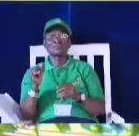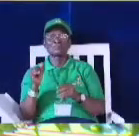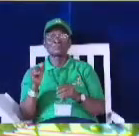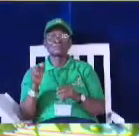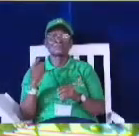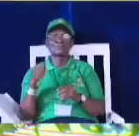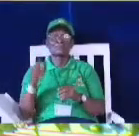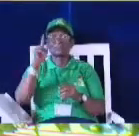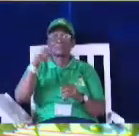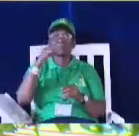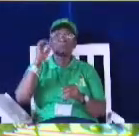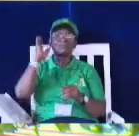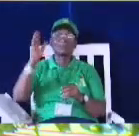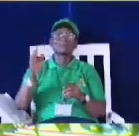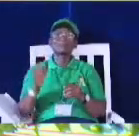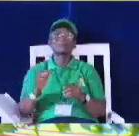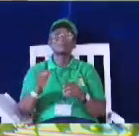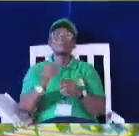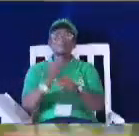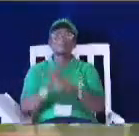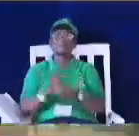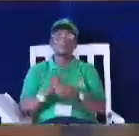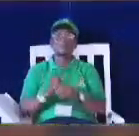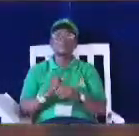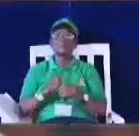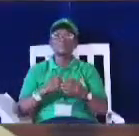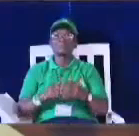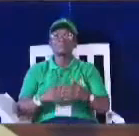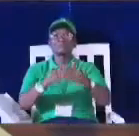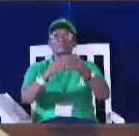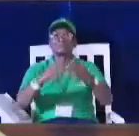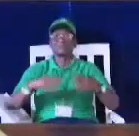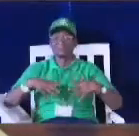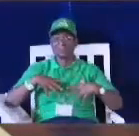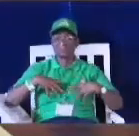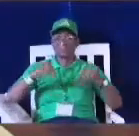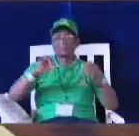the one who is going to get beyond healing